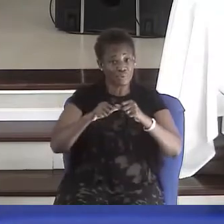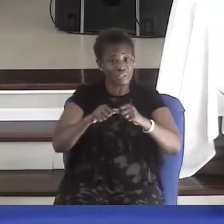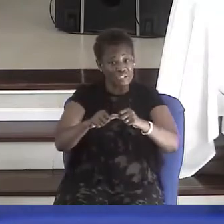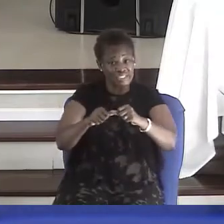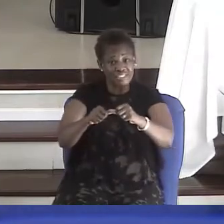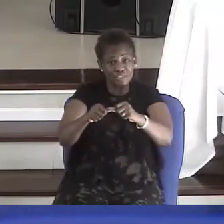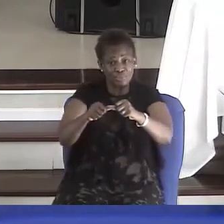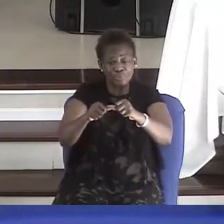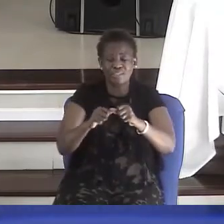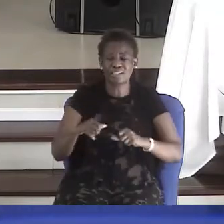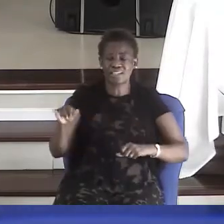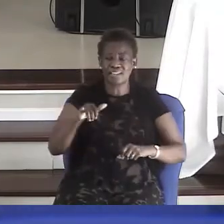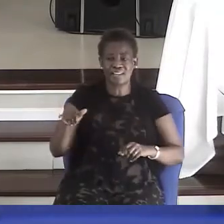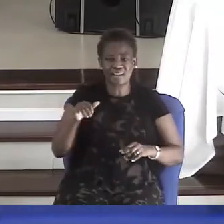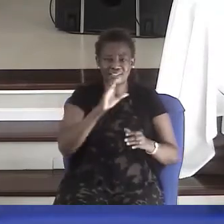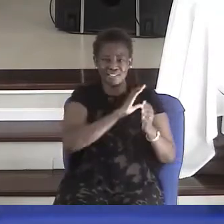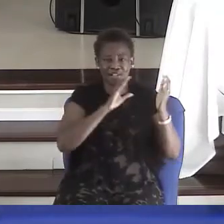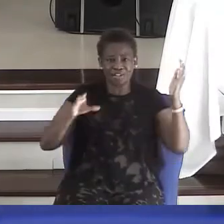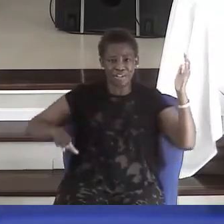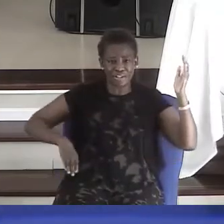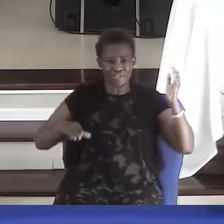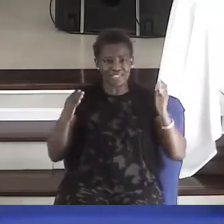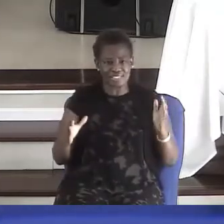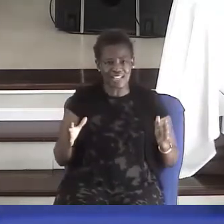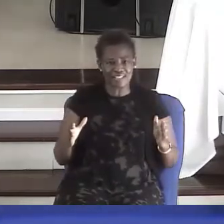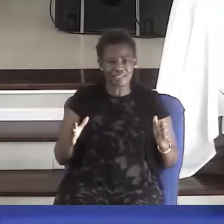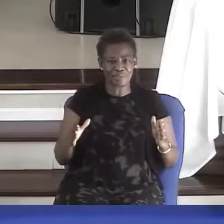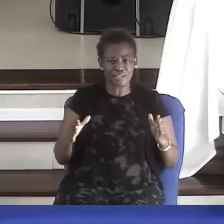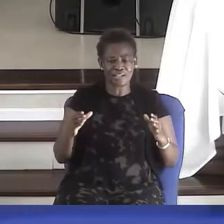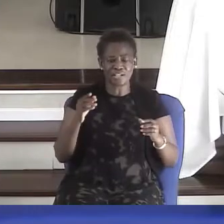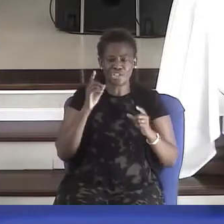we're talking about holding firm.